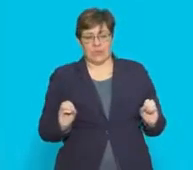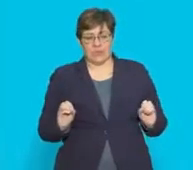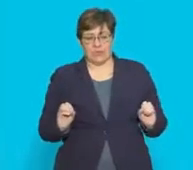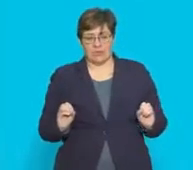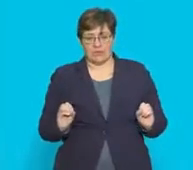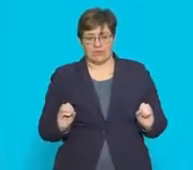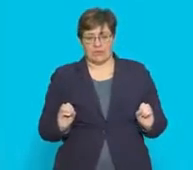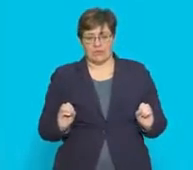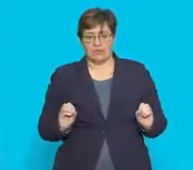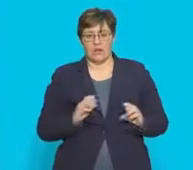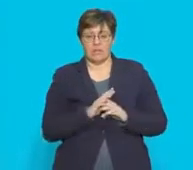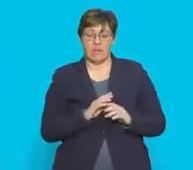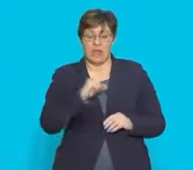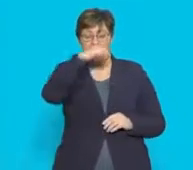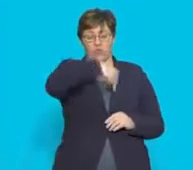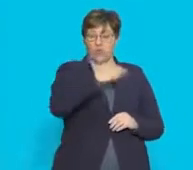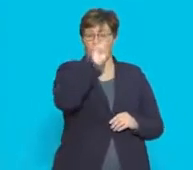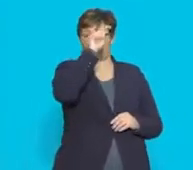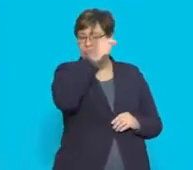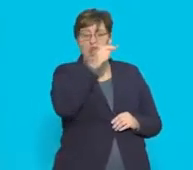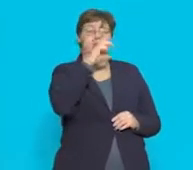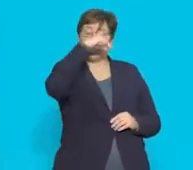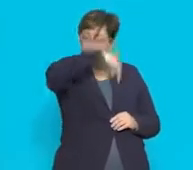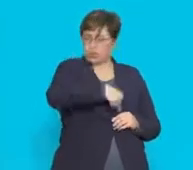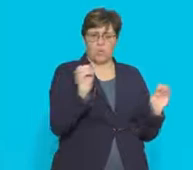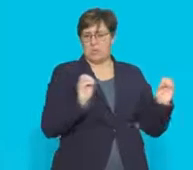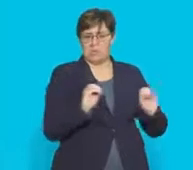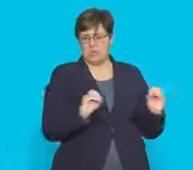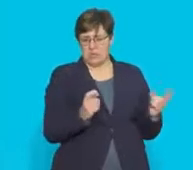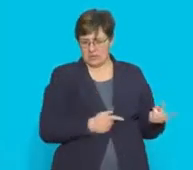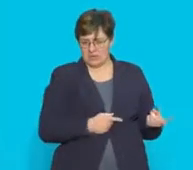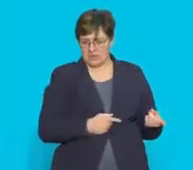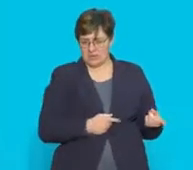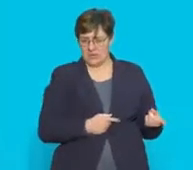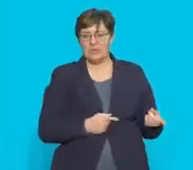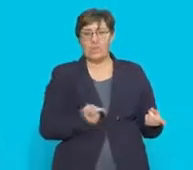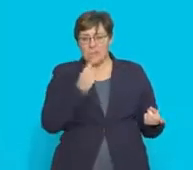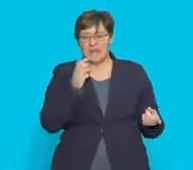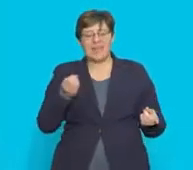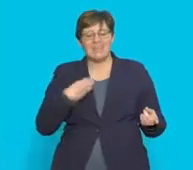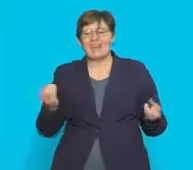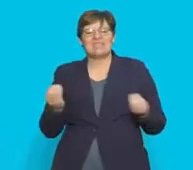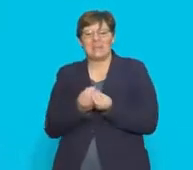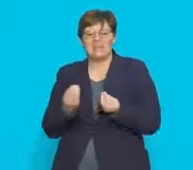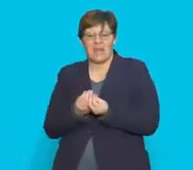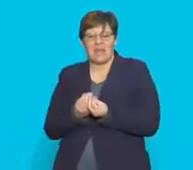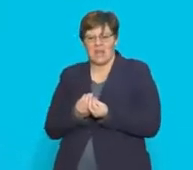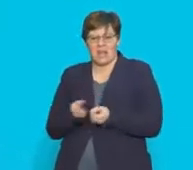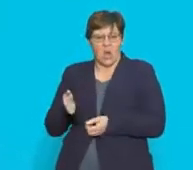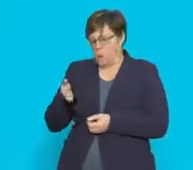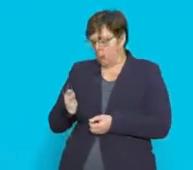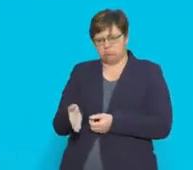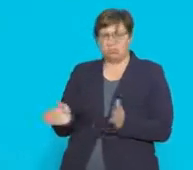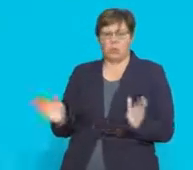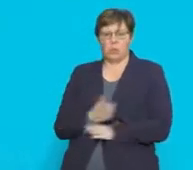not a rational number, right? So it is not giving us a number that is not it's giving us something that does not exist. I